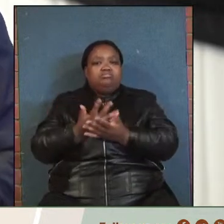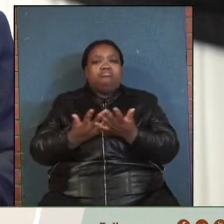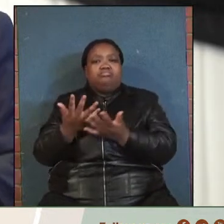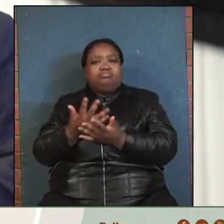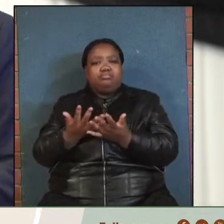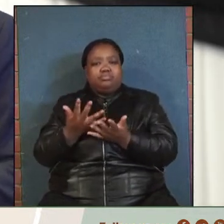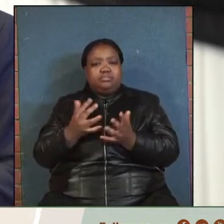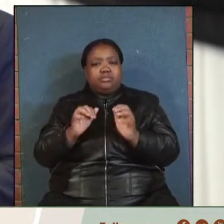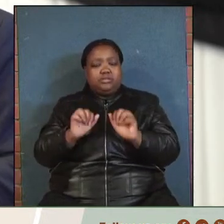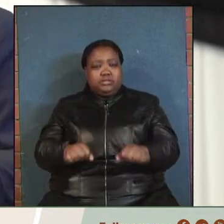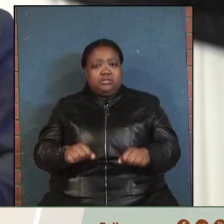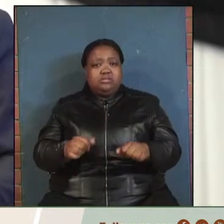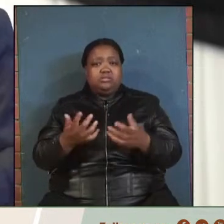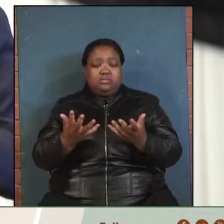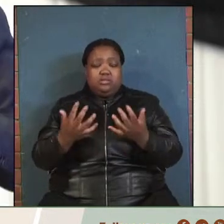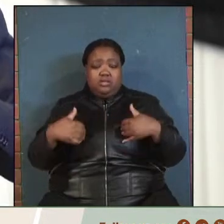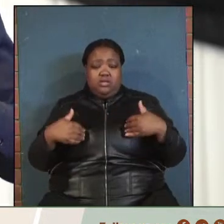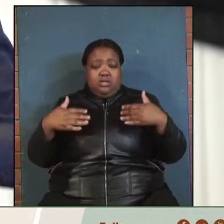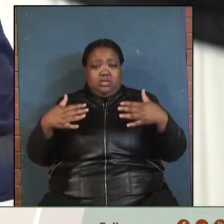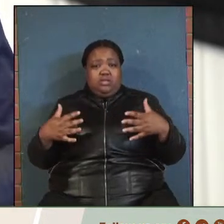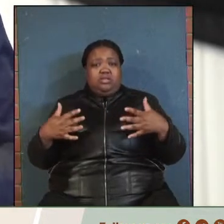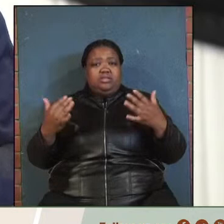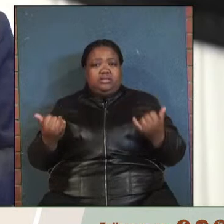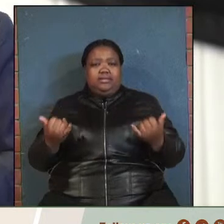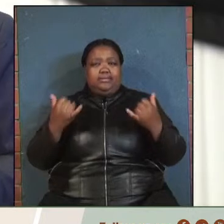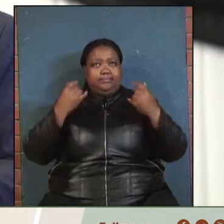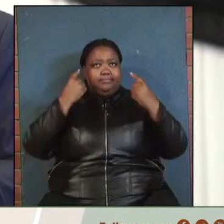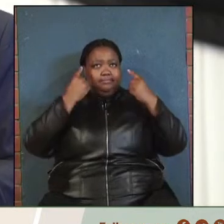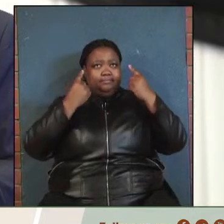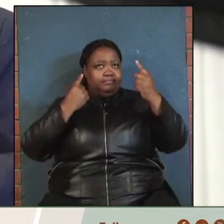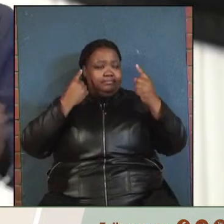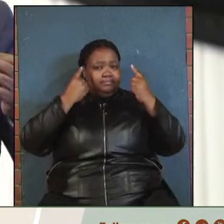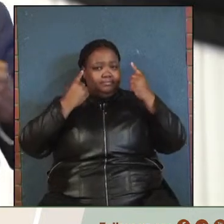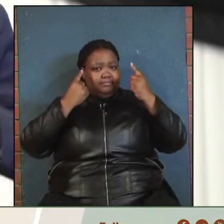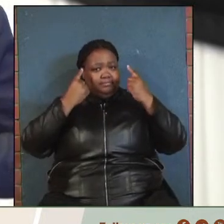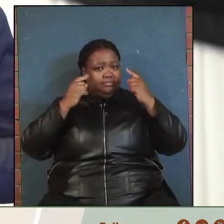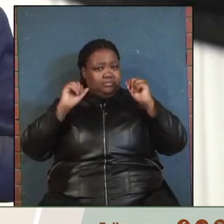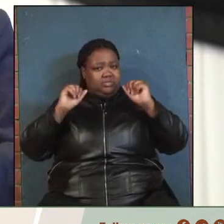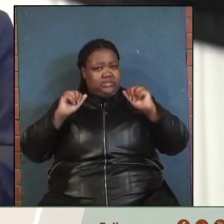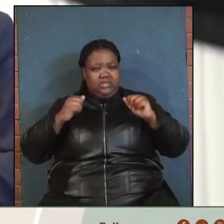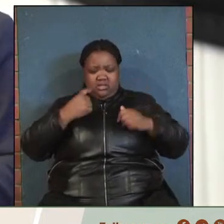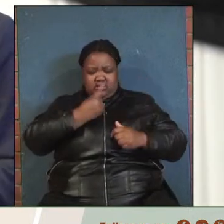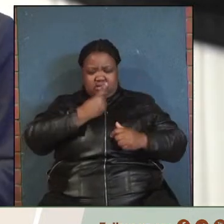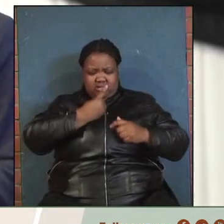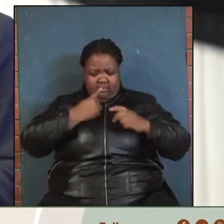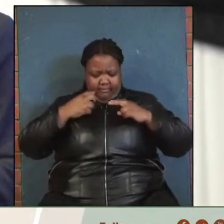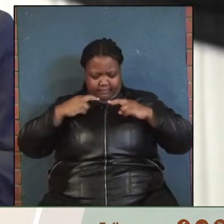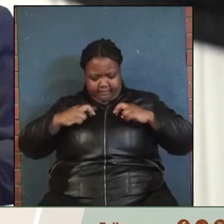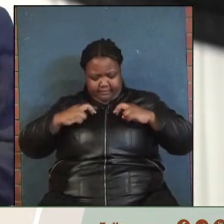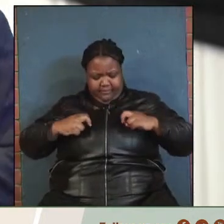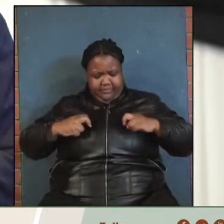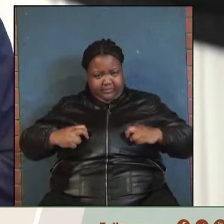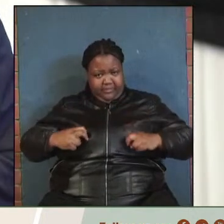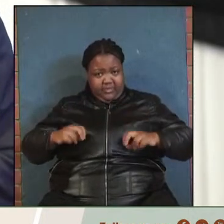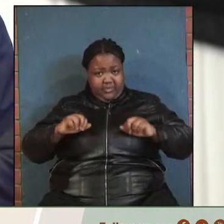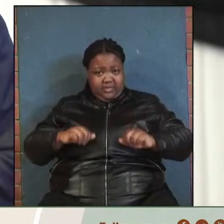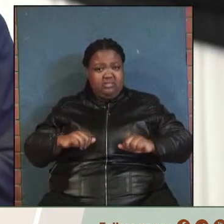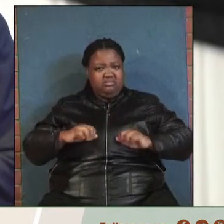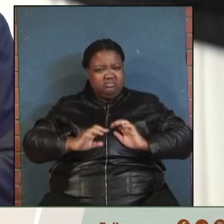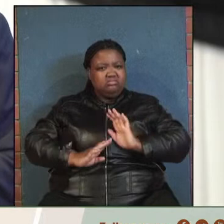where you started to make reflections, you introspect, and you